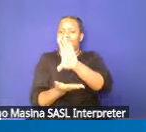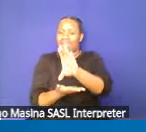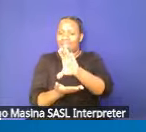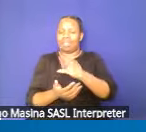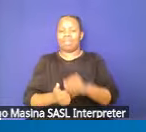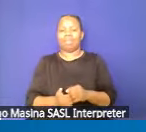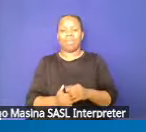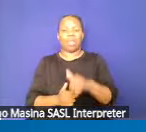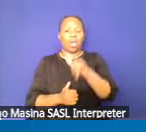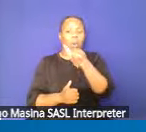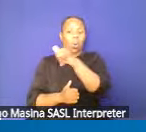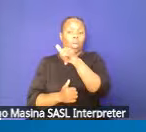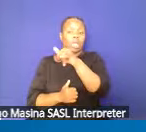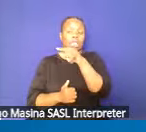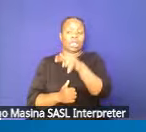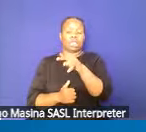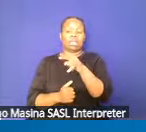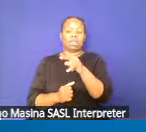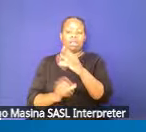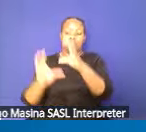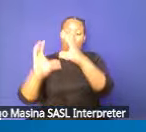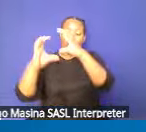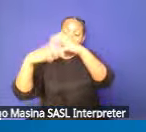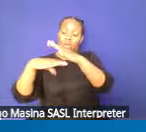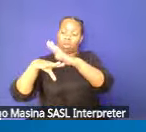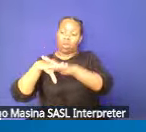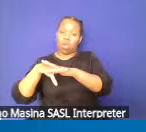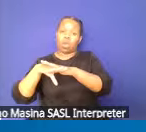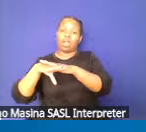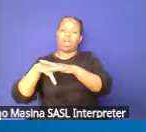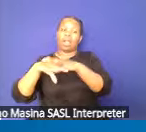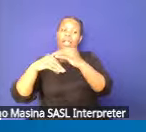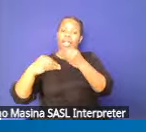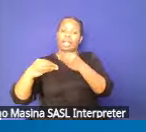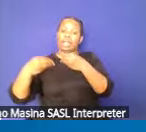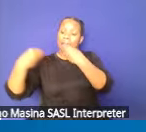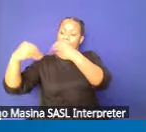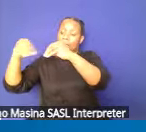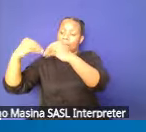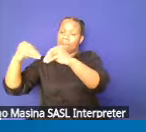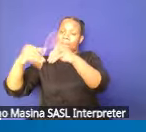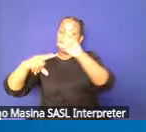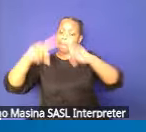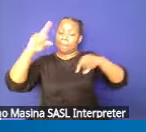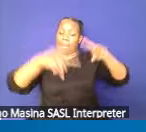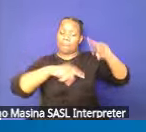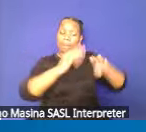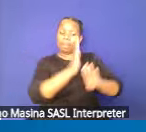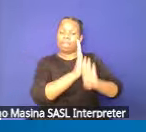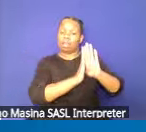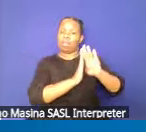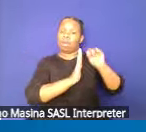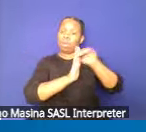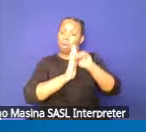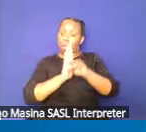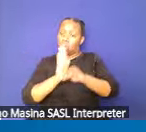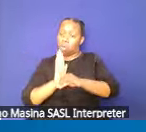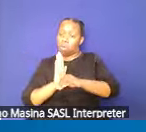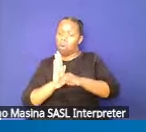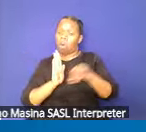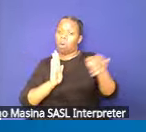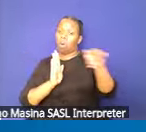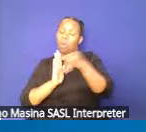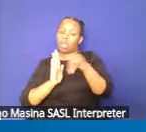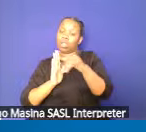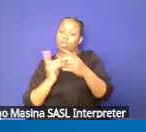which administer our enterprise and supplier development program, which we will be reaching out